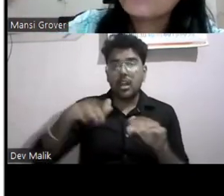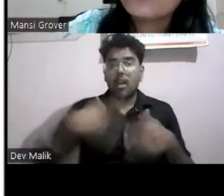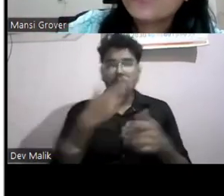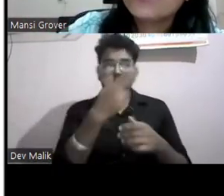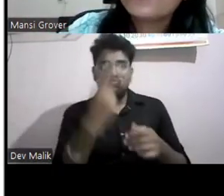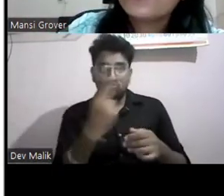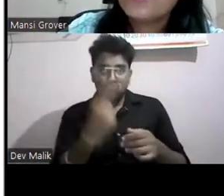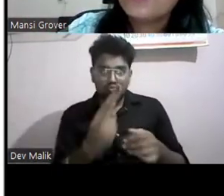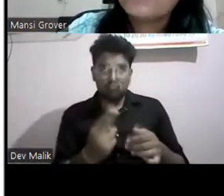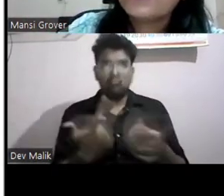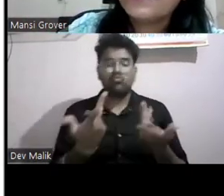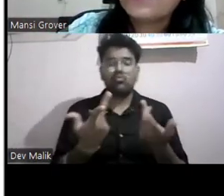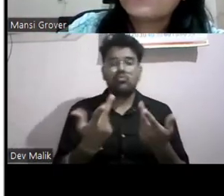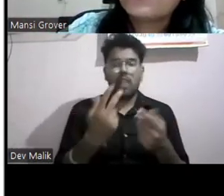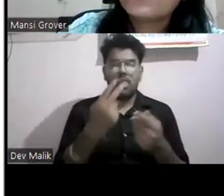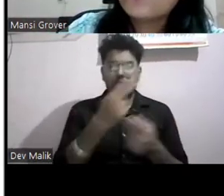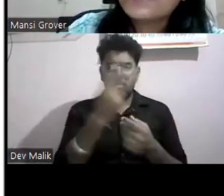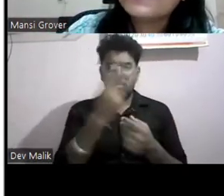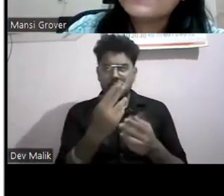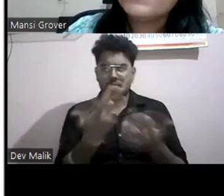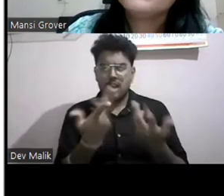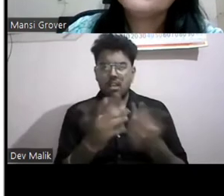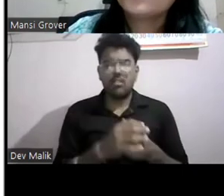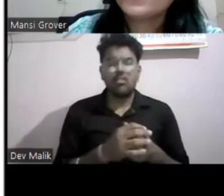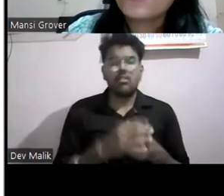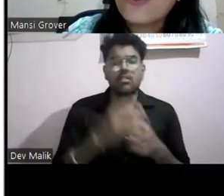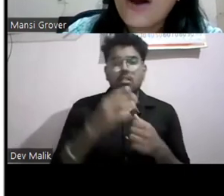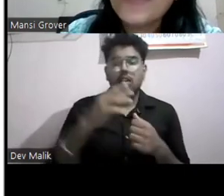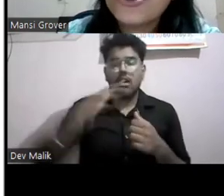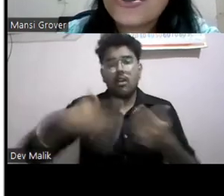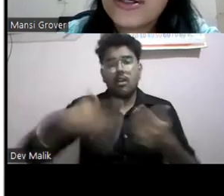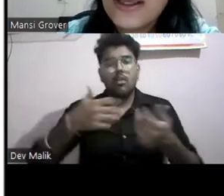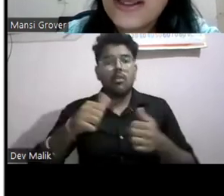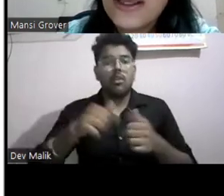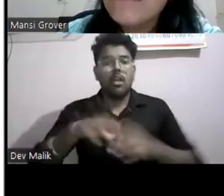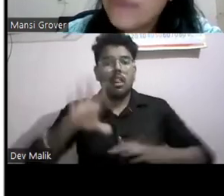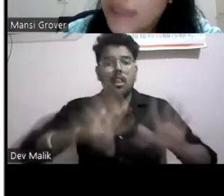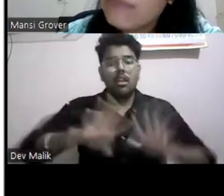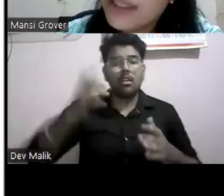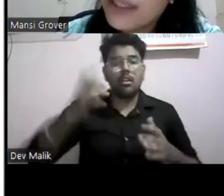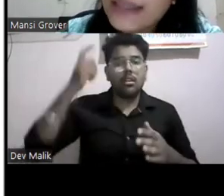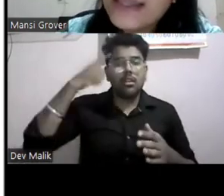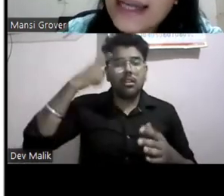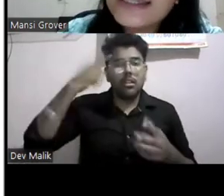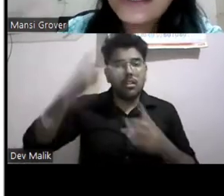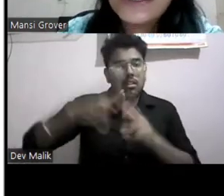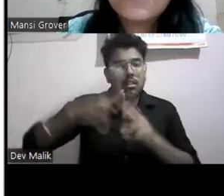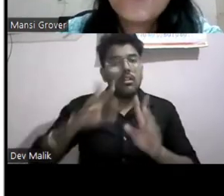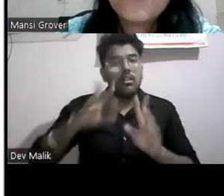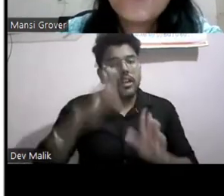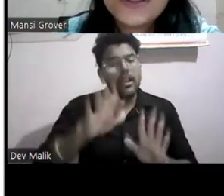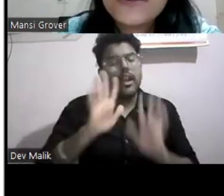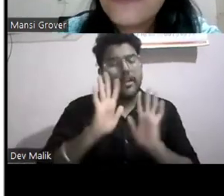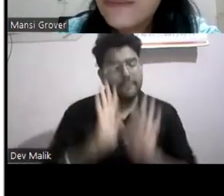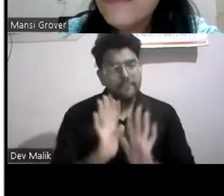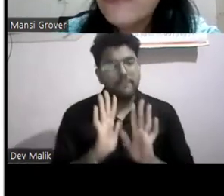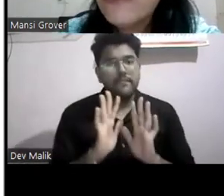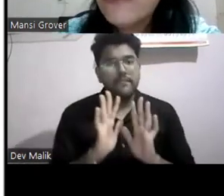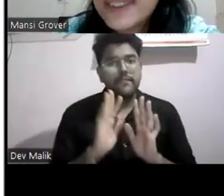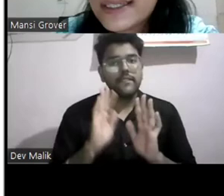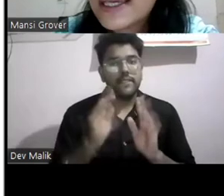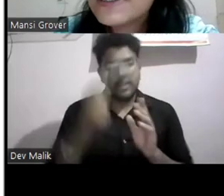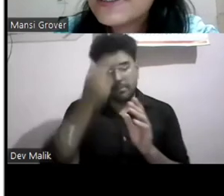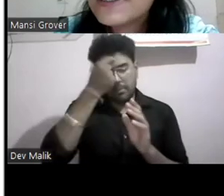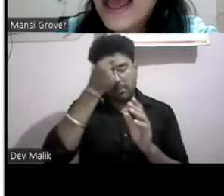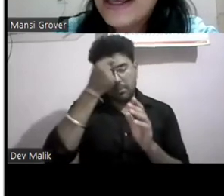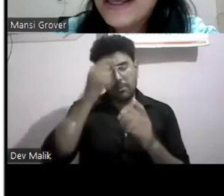know, you would also see that towards the end he's winning a competition. that creates a problem in the film, which